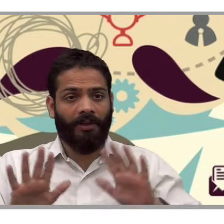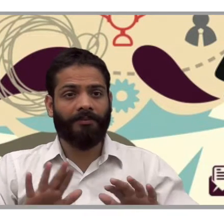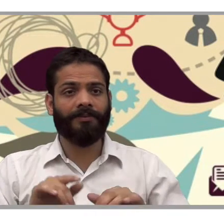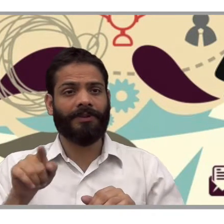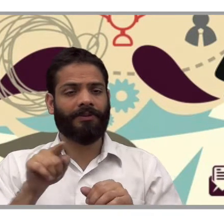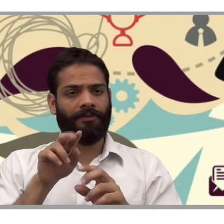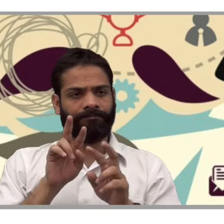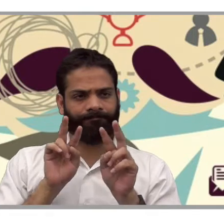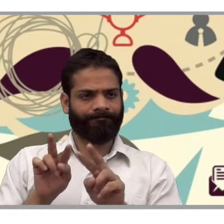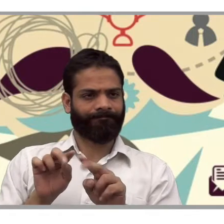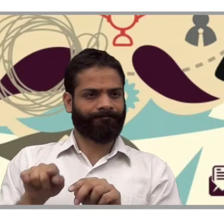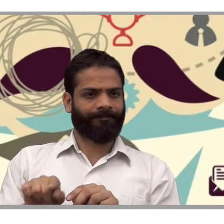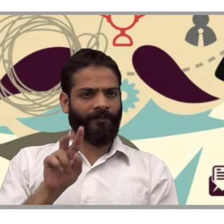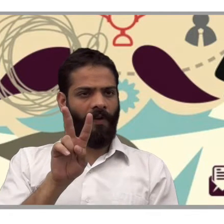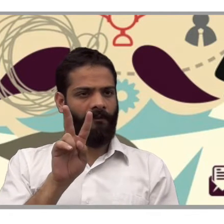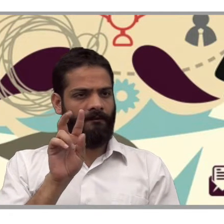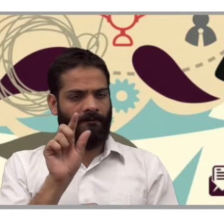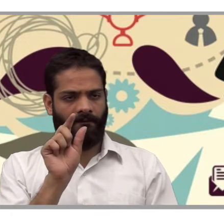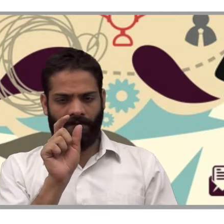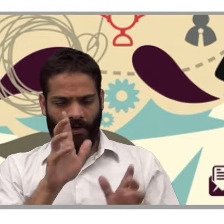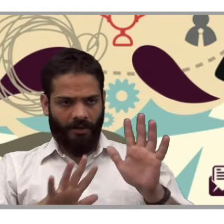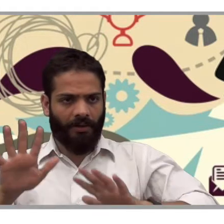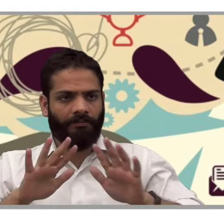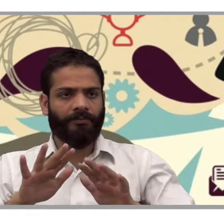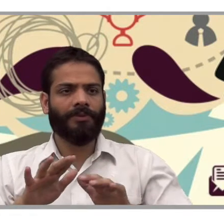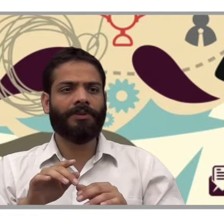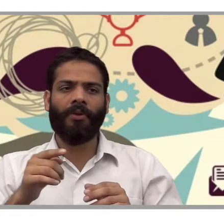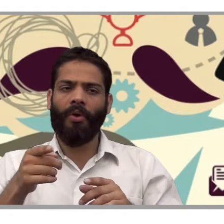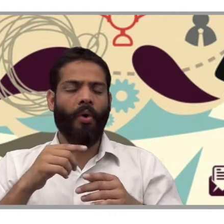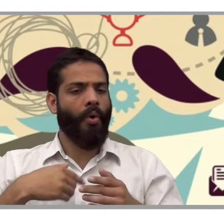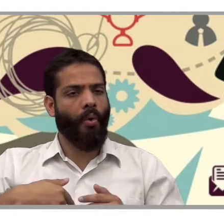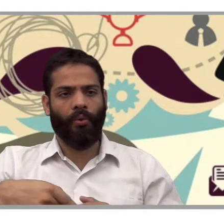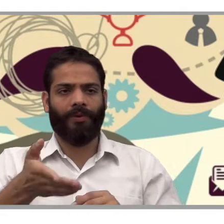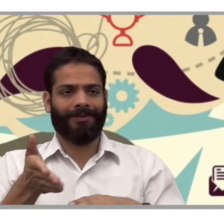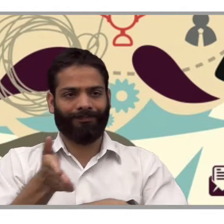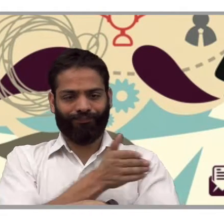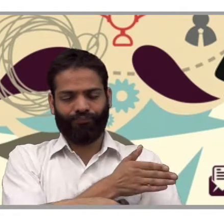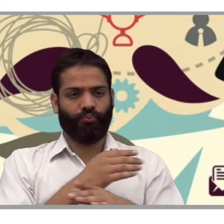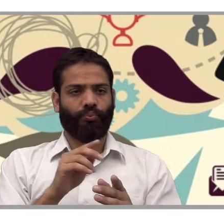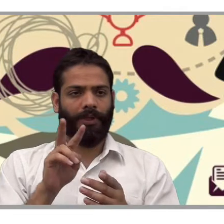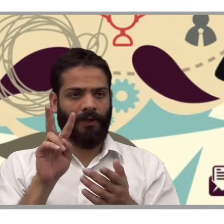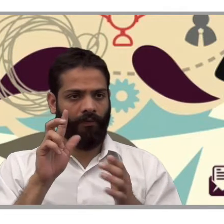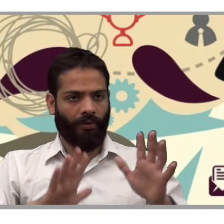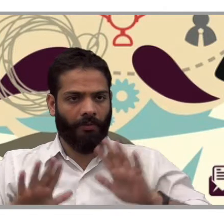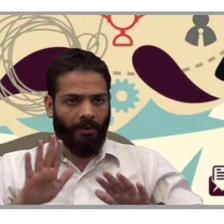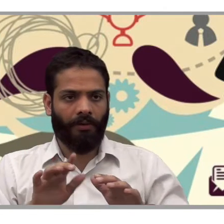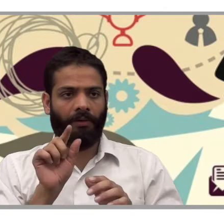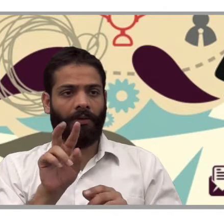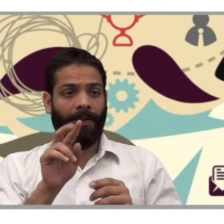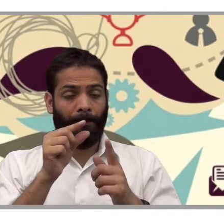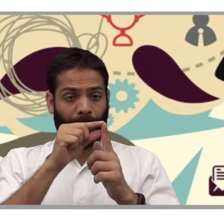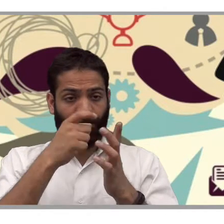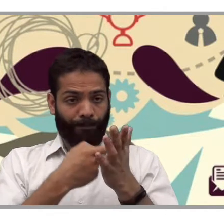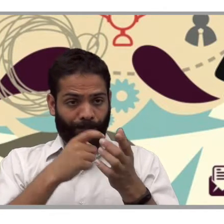that of the verb are always preverbal. However, it is also found that the order amongst